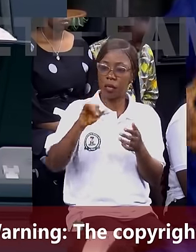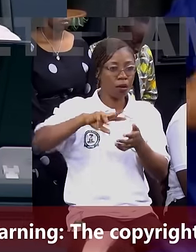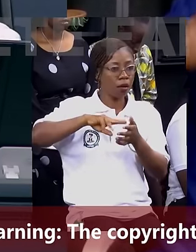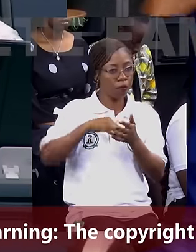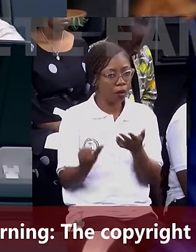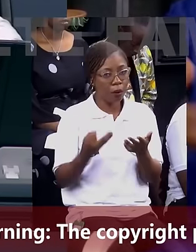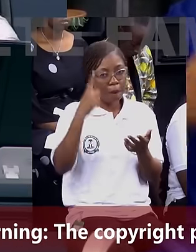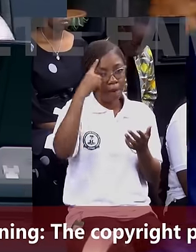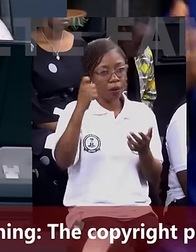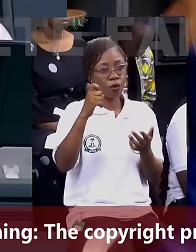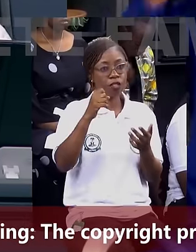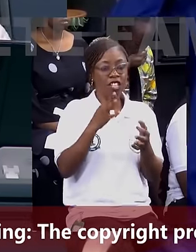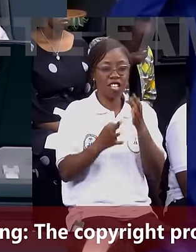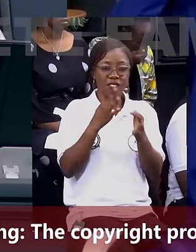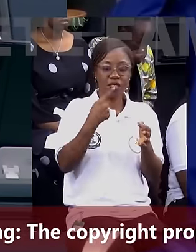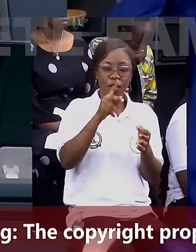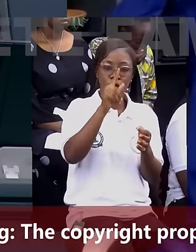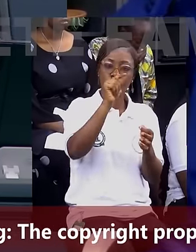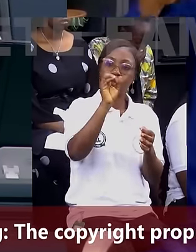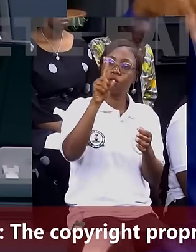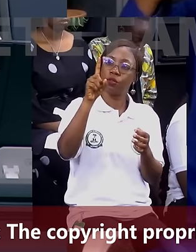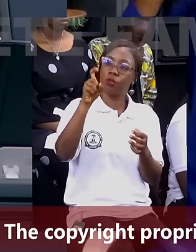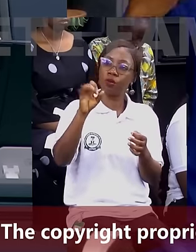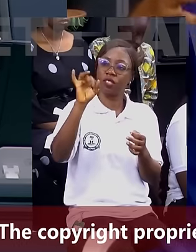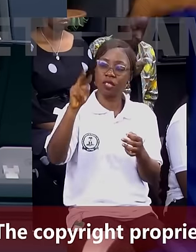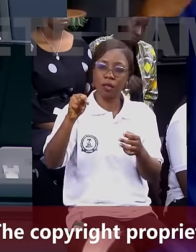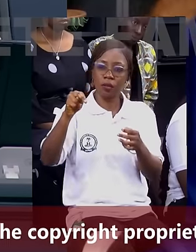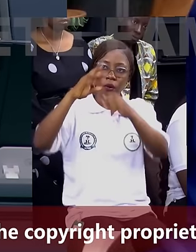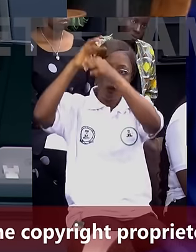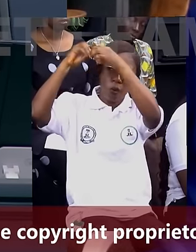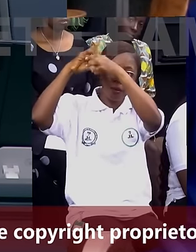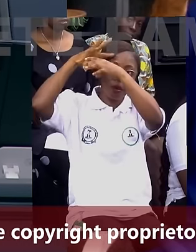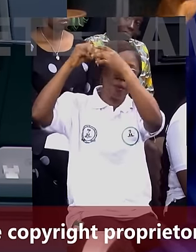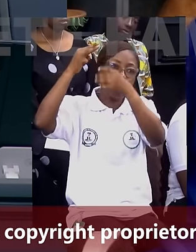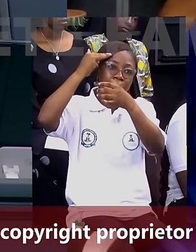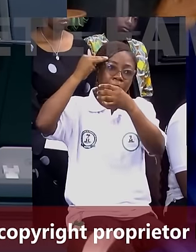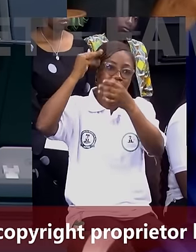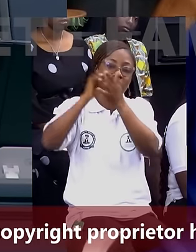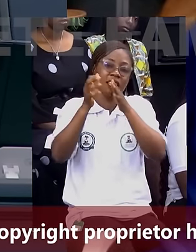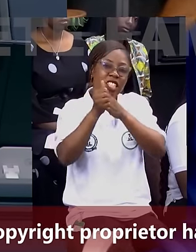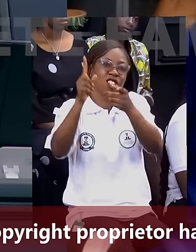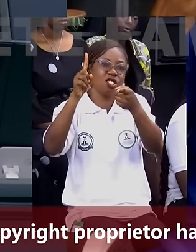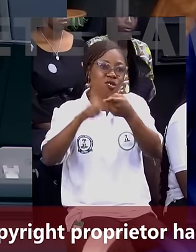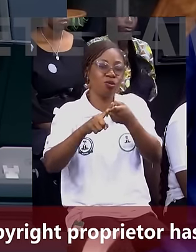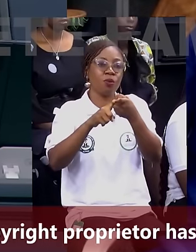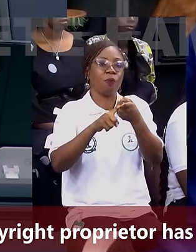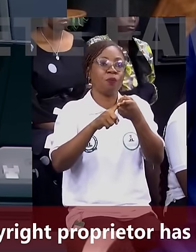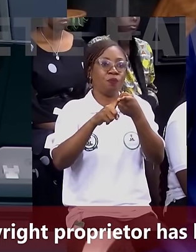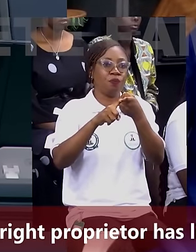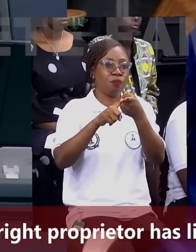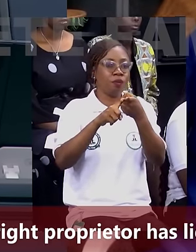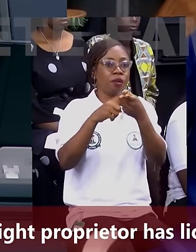once the toxins accumulate in the brain, it leads to abnormal behavior. We call it uremic